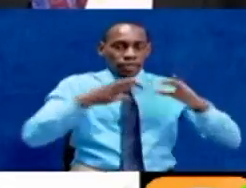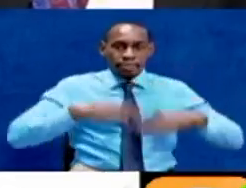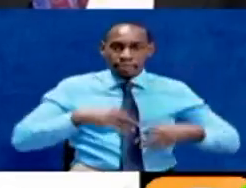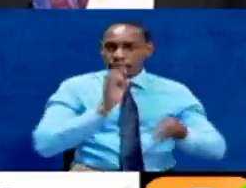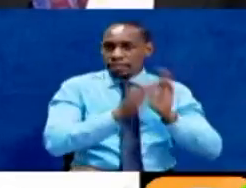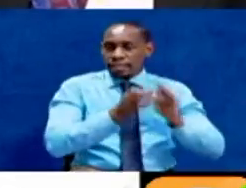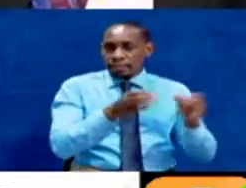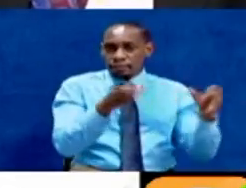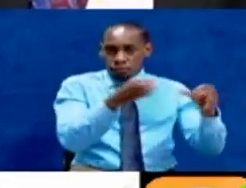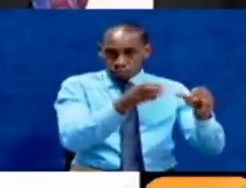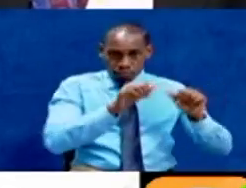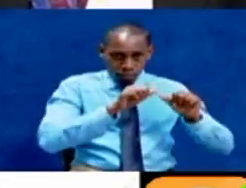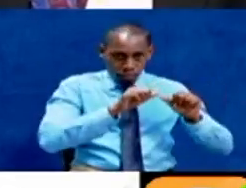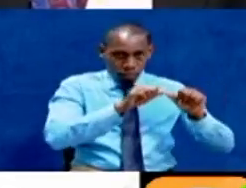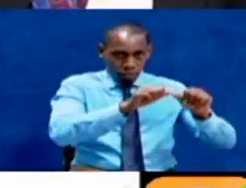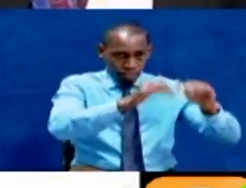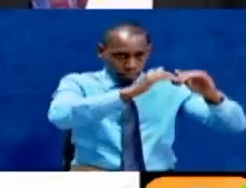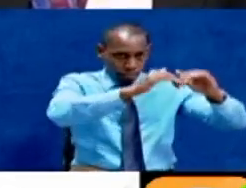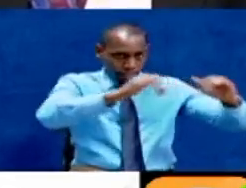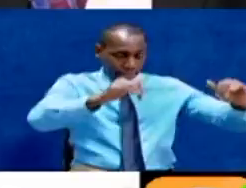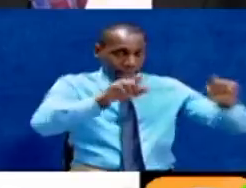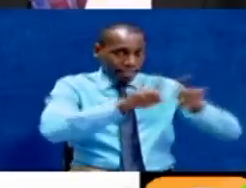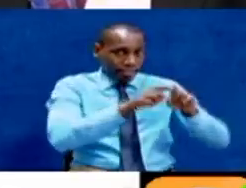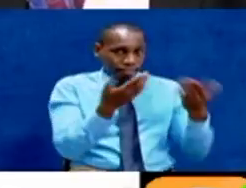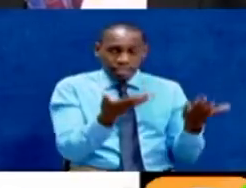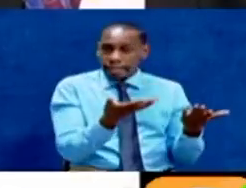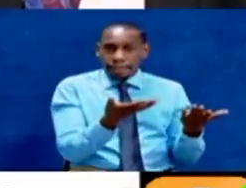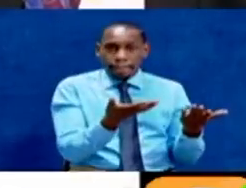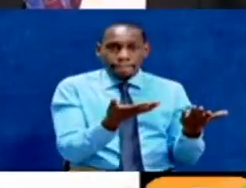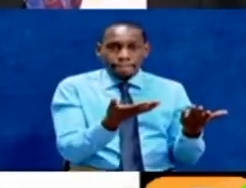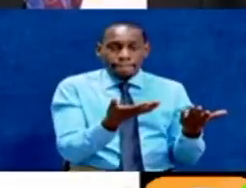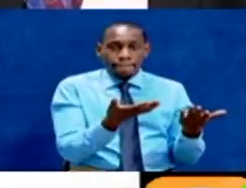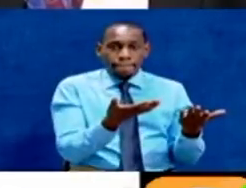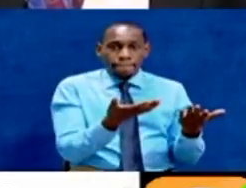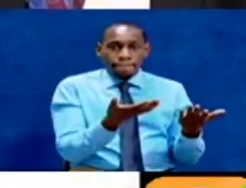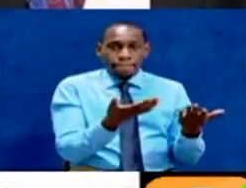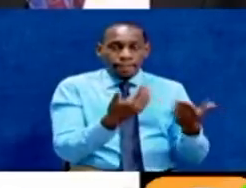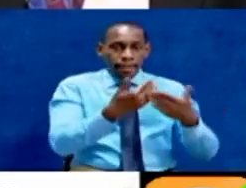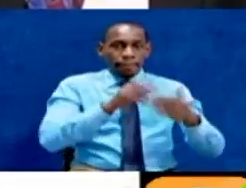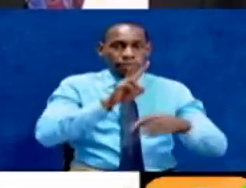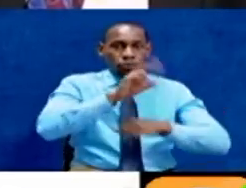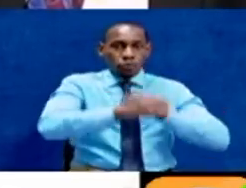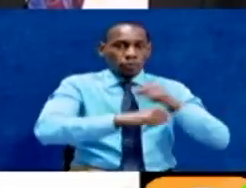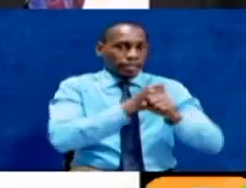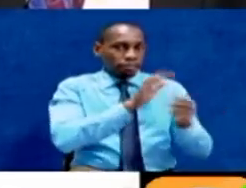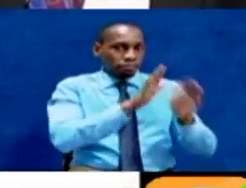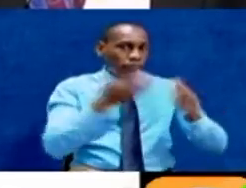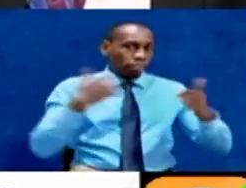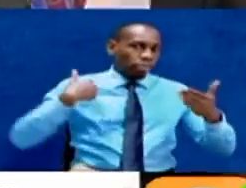the party remains divided as it's been for the better part of the last 2 years or so?